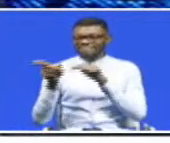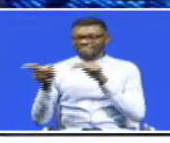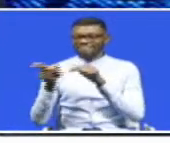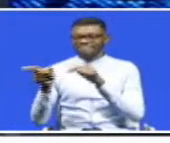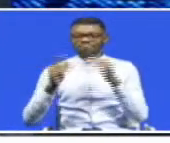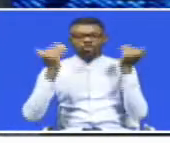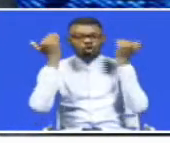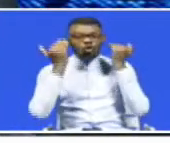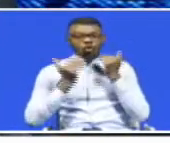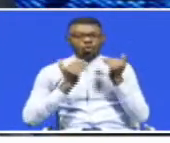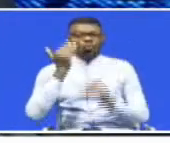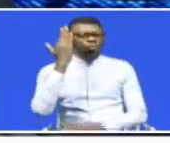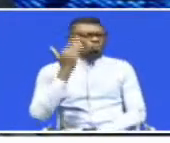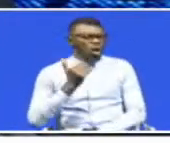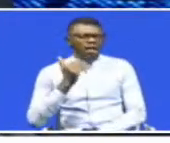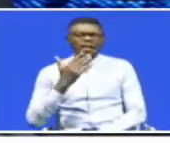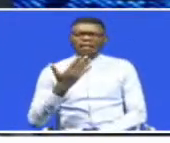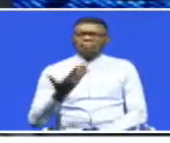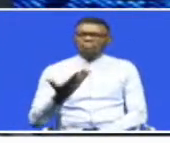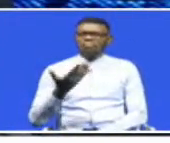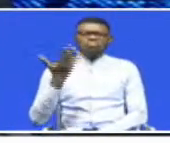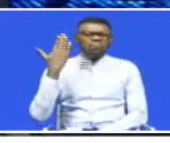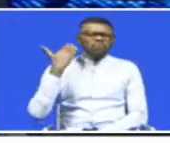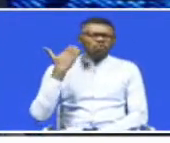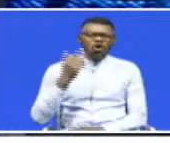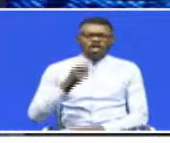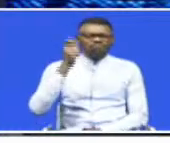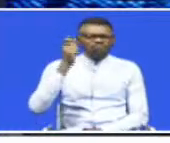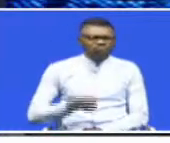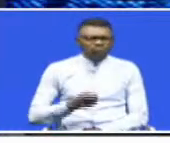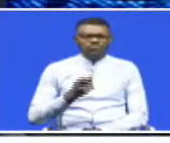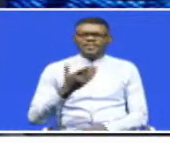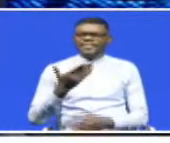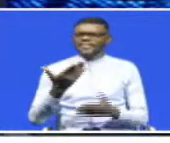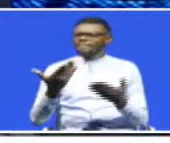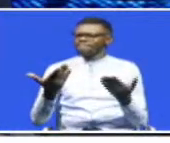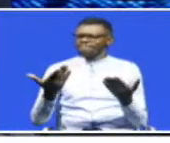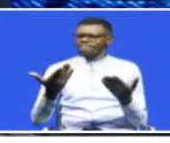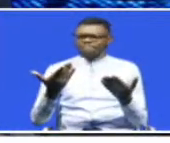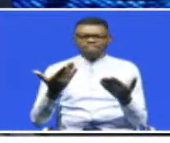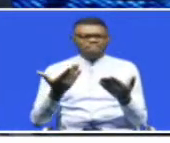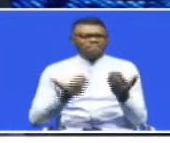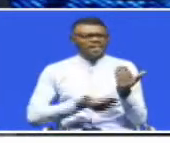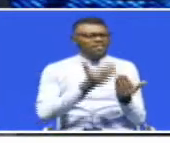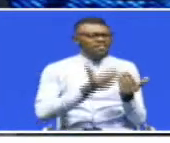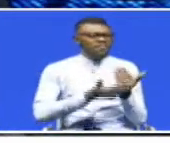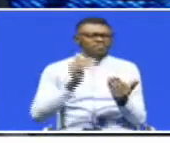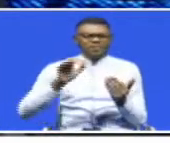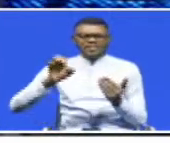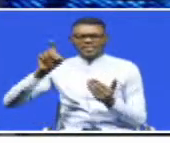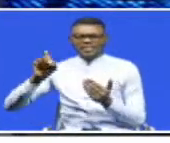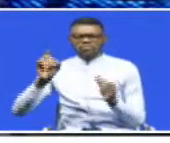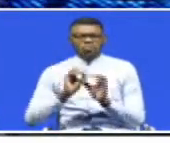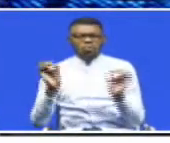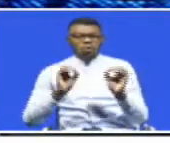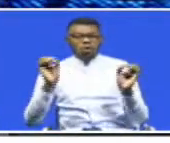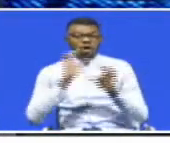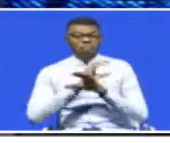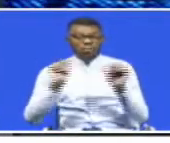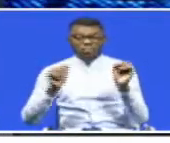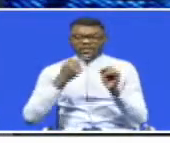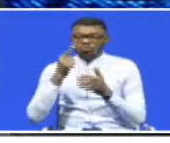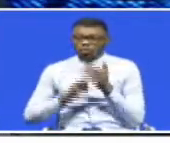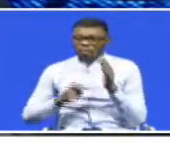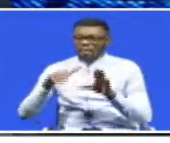following its numerous hard-hitting rulings not favorable to the executive. The president cited the recent ruling on BBI by